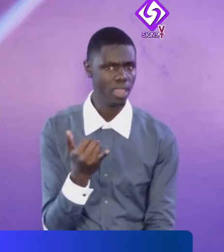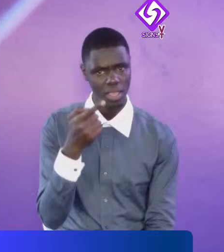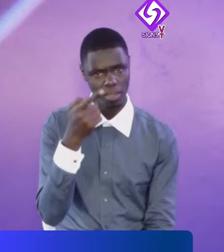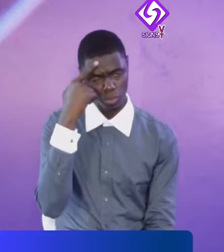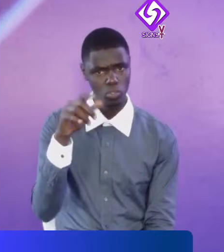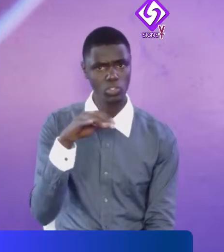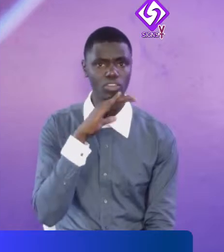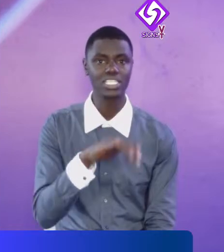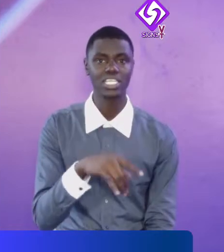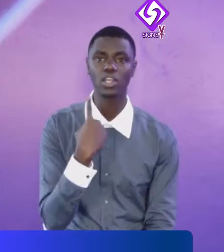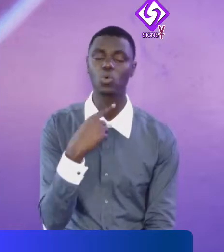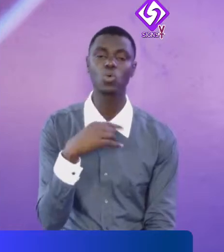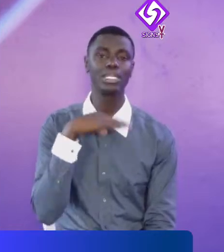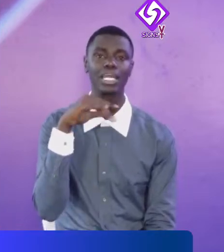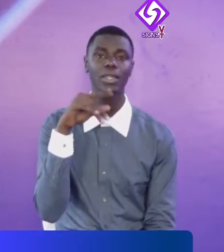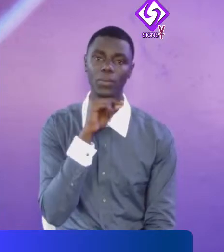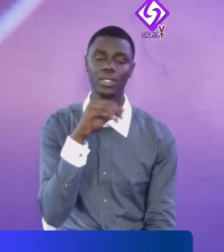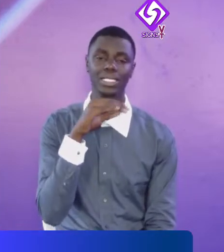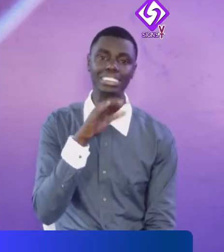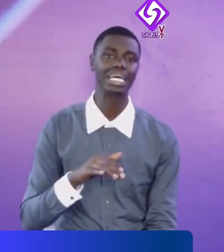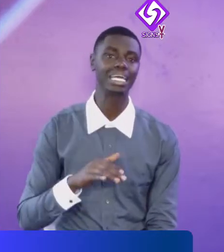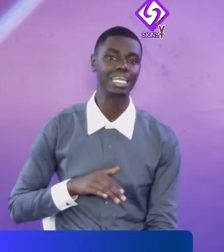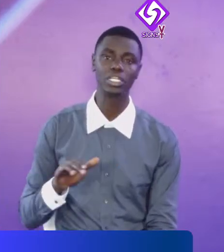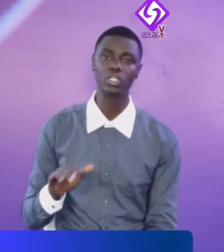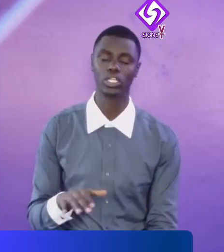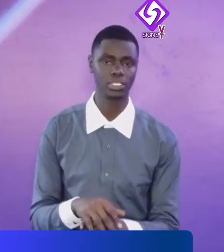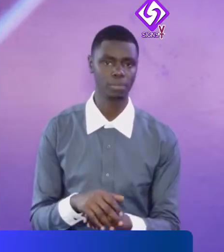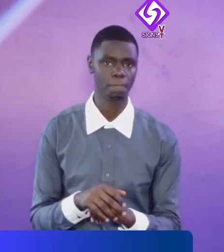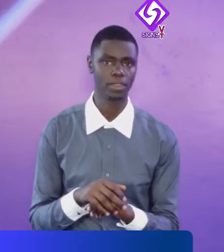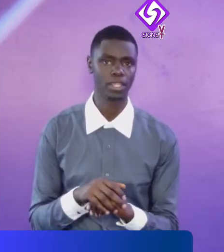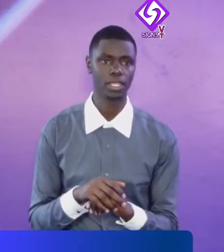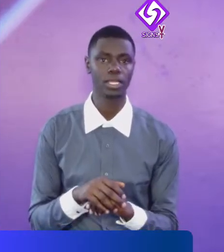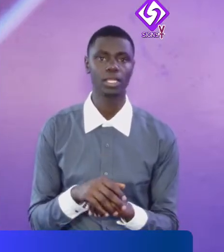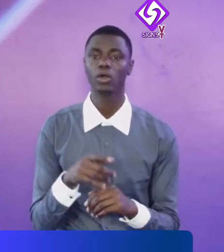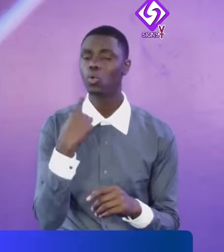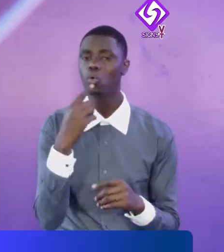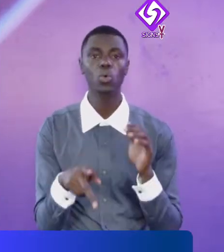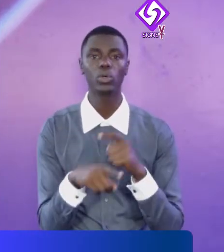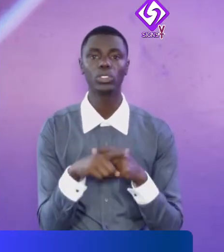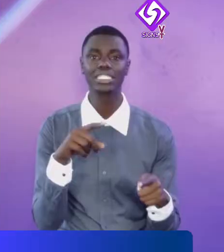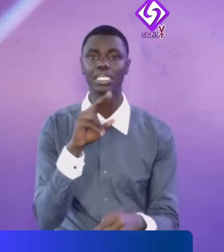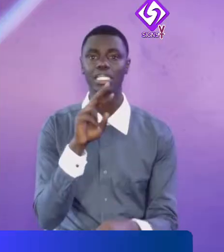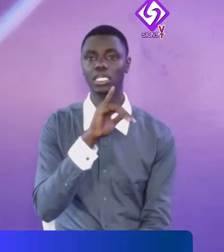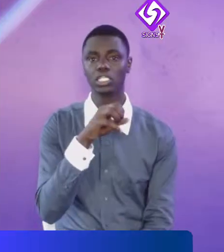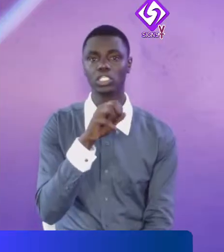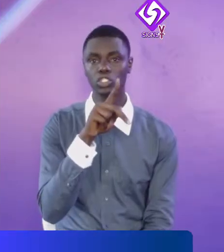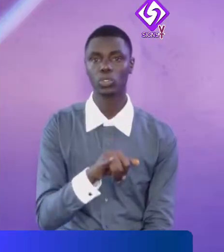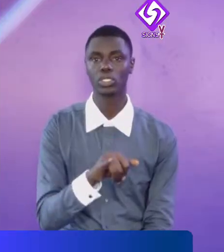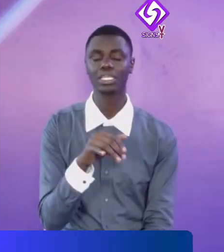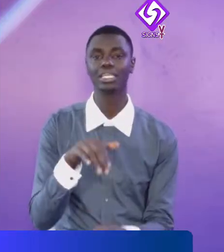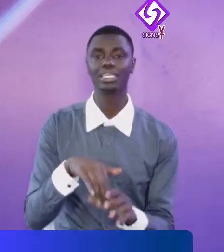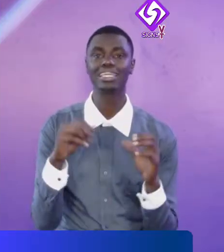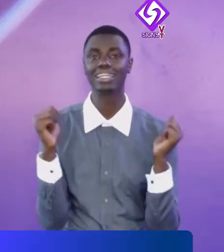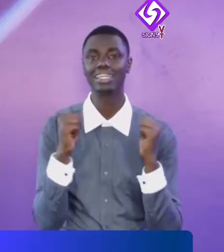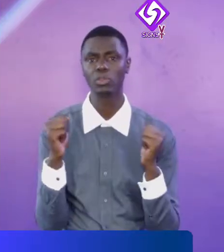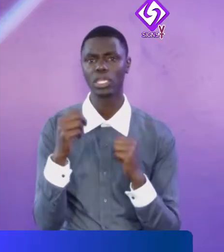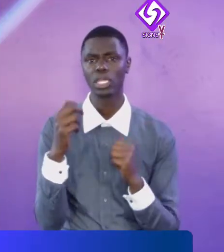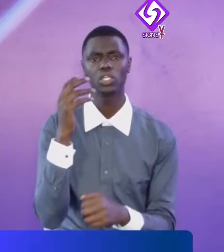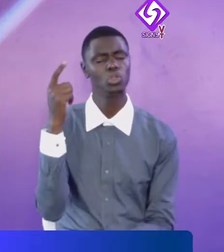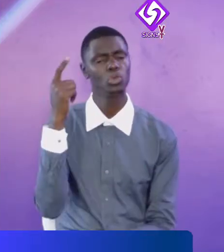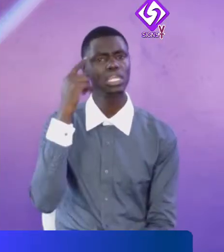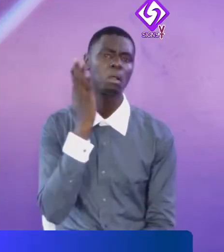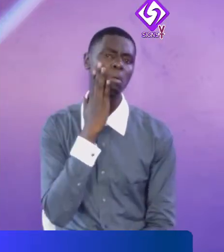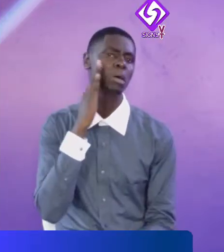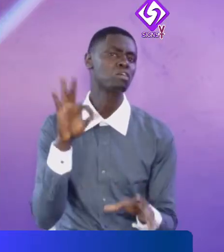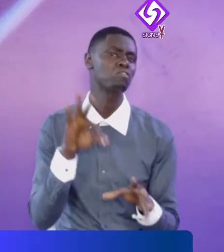sons who are killed, sons and daughters. Yeah. The lady was killed in Njoki, who was killed in Nanyuki. In Nanyuki, Do you yes. think the mother is going to